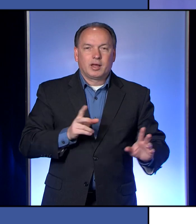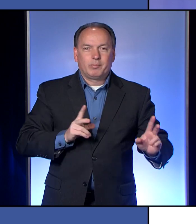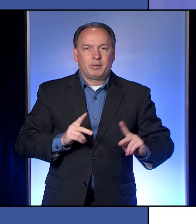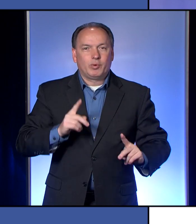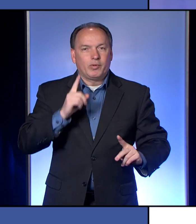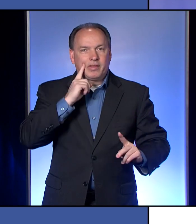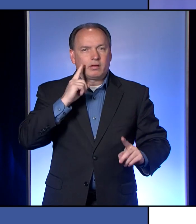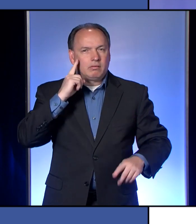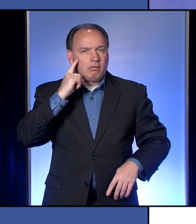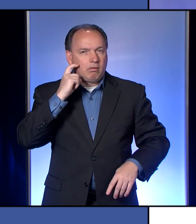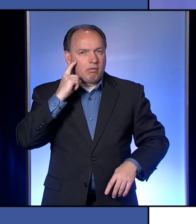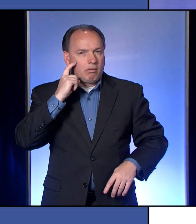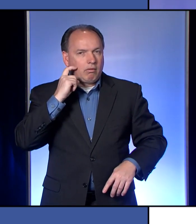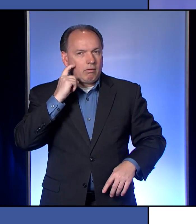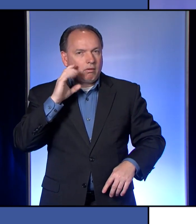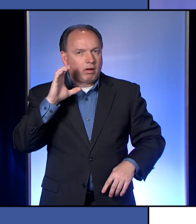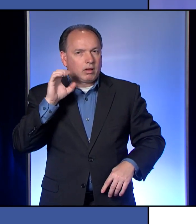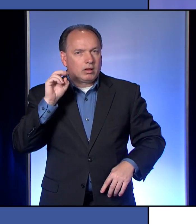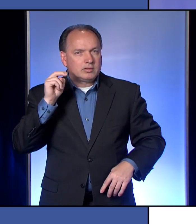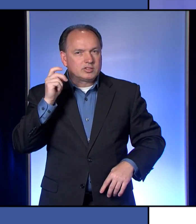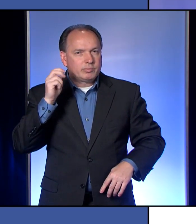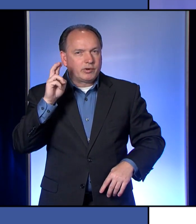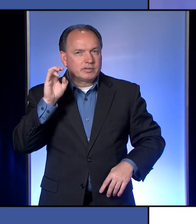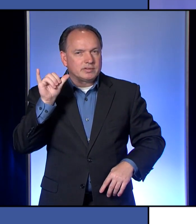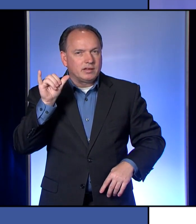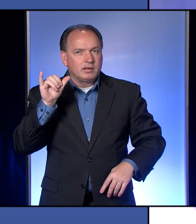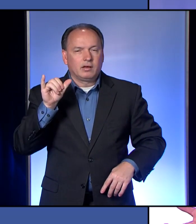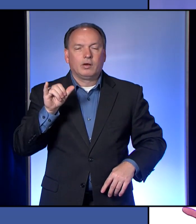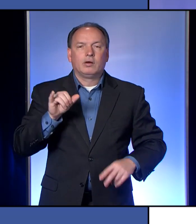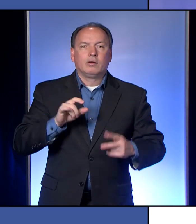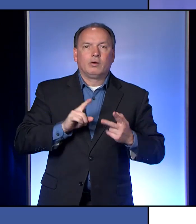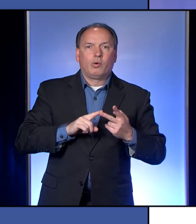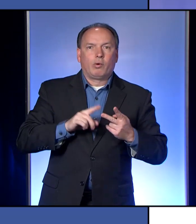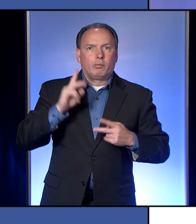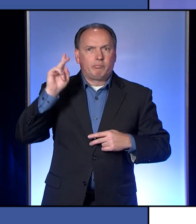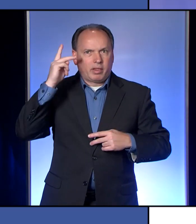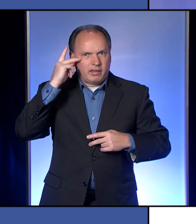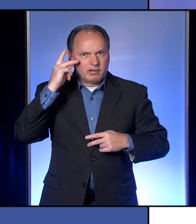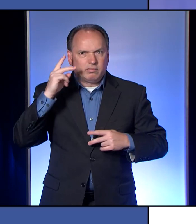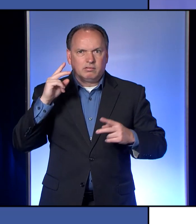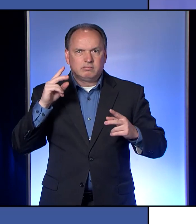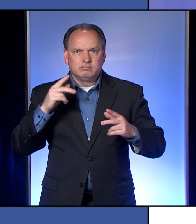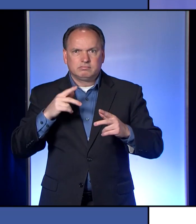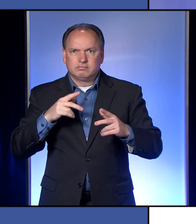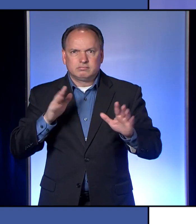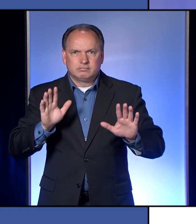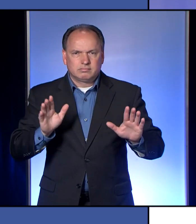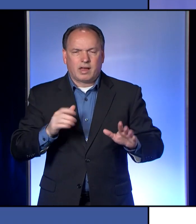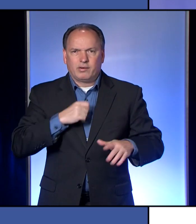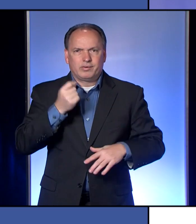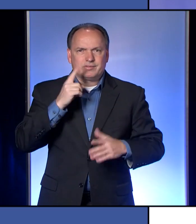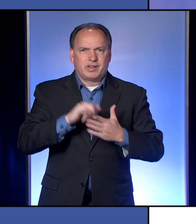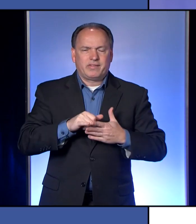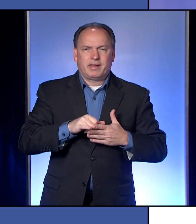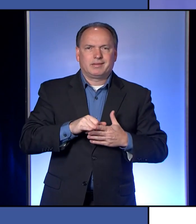conspiracy theories and the theories that this is somehow political, which I don't think I understand that theory at all.